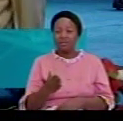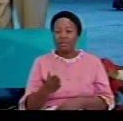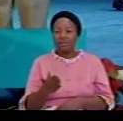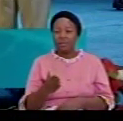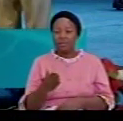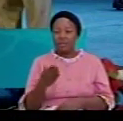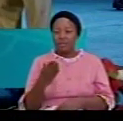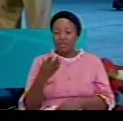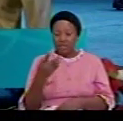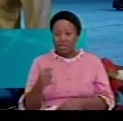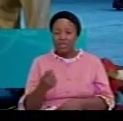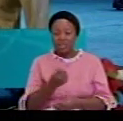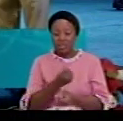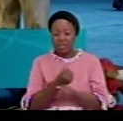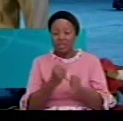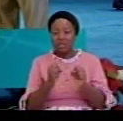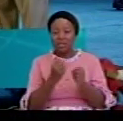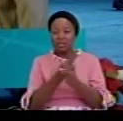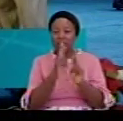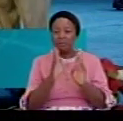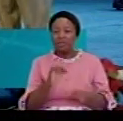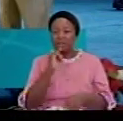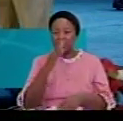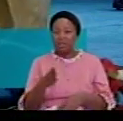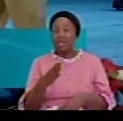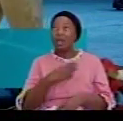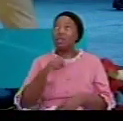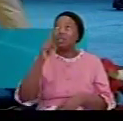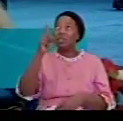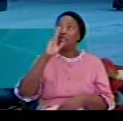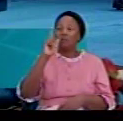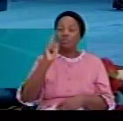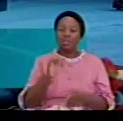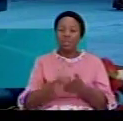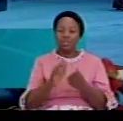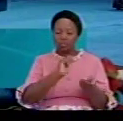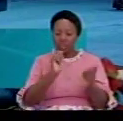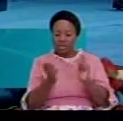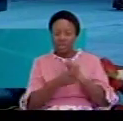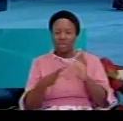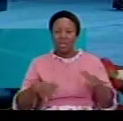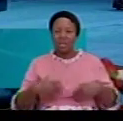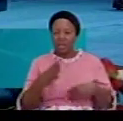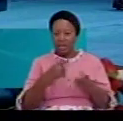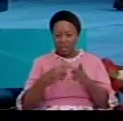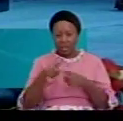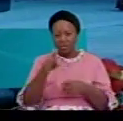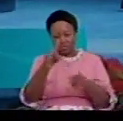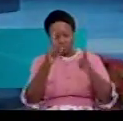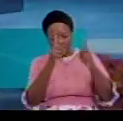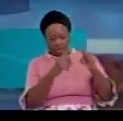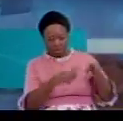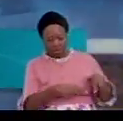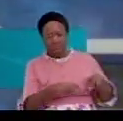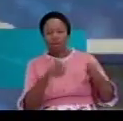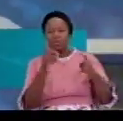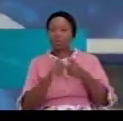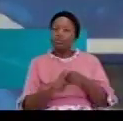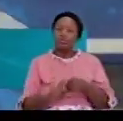the one that changes lives. And you come unto